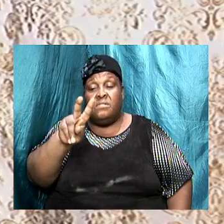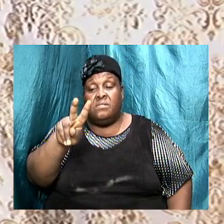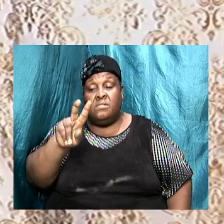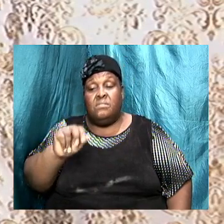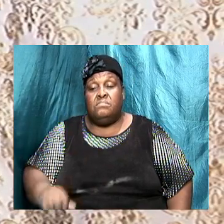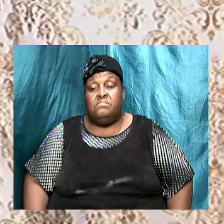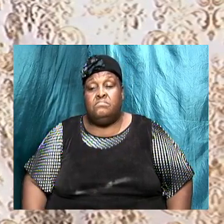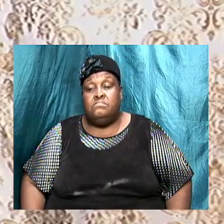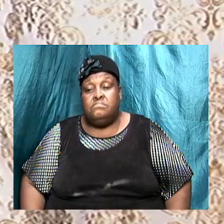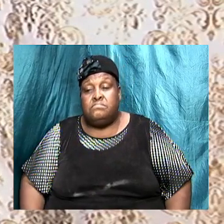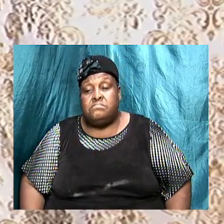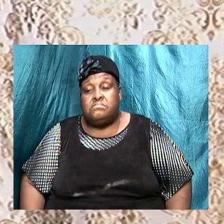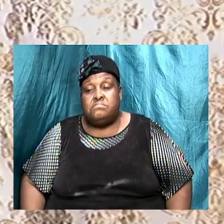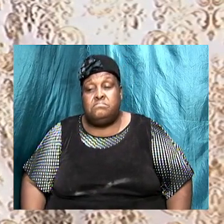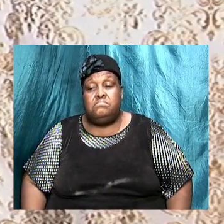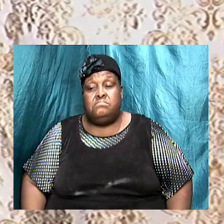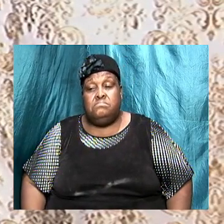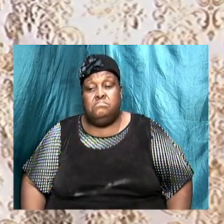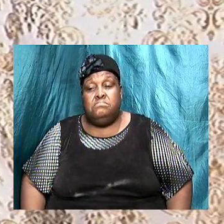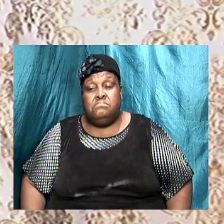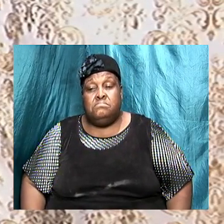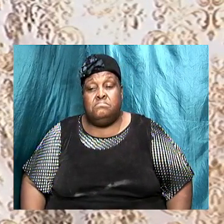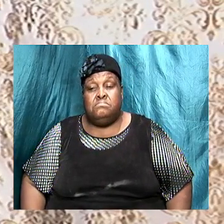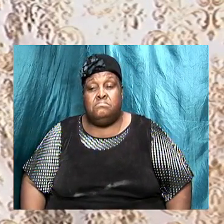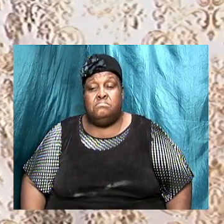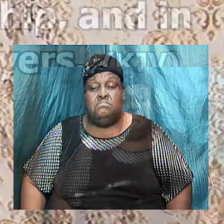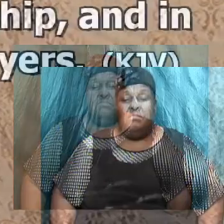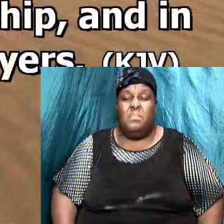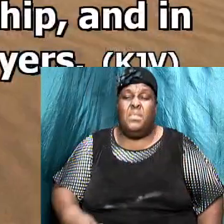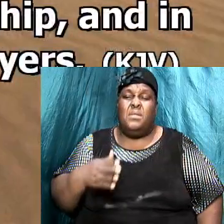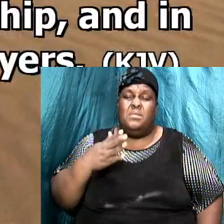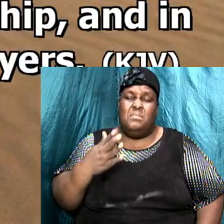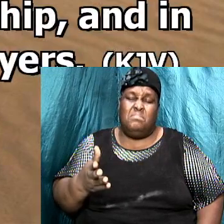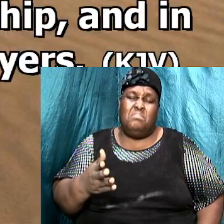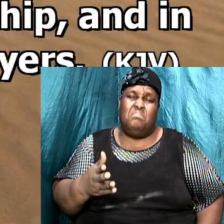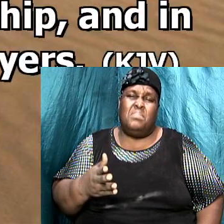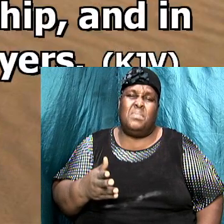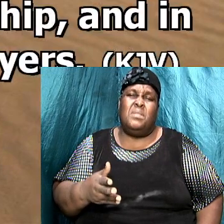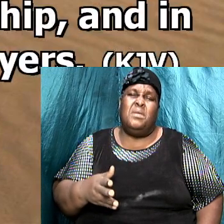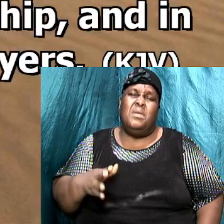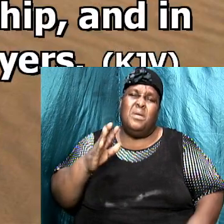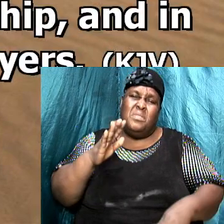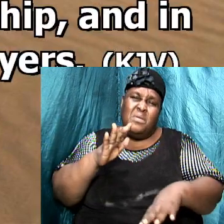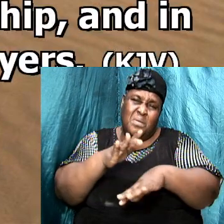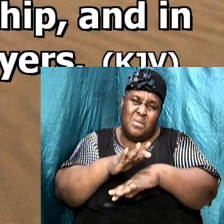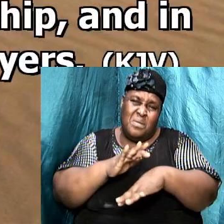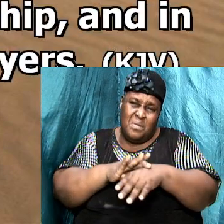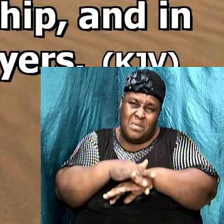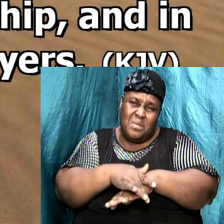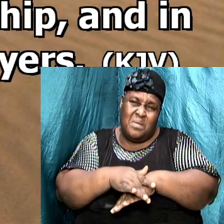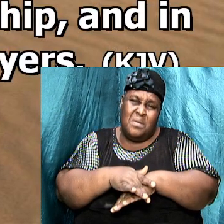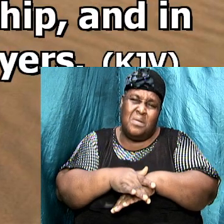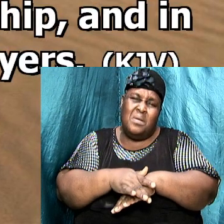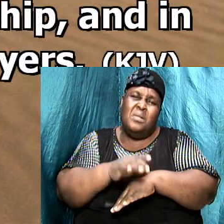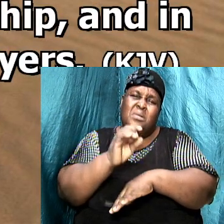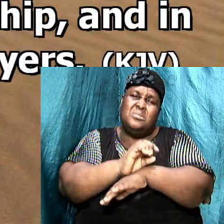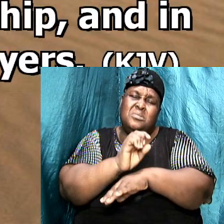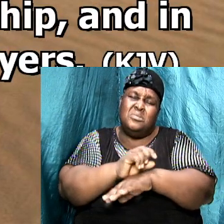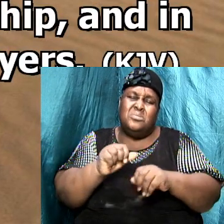one. Acts 2, verses 42. It tells us that the early church continued in